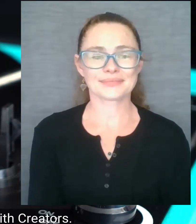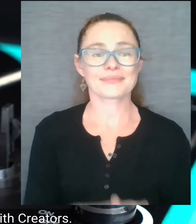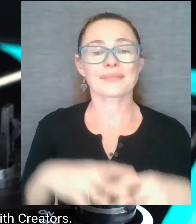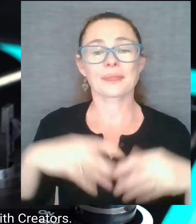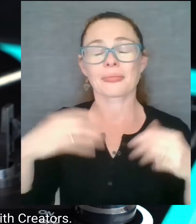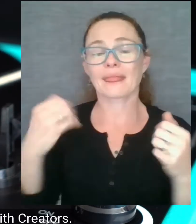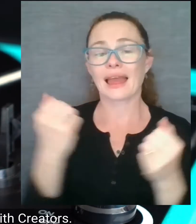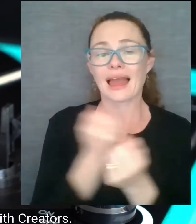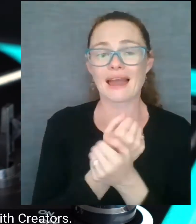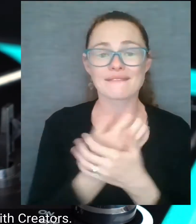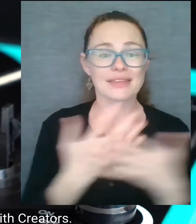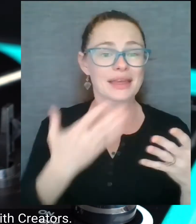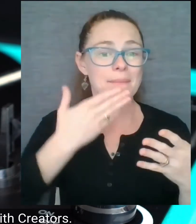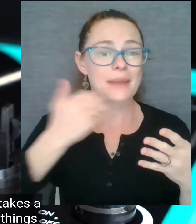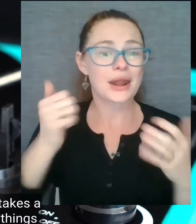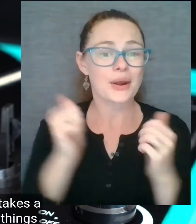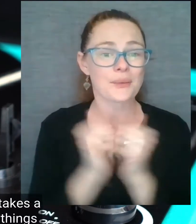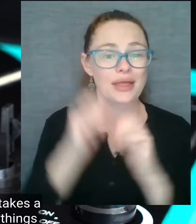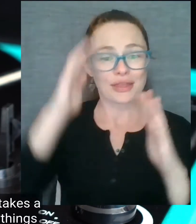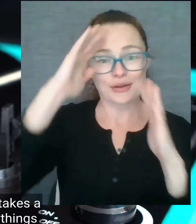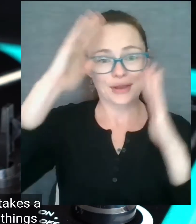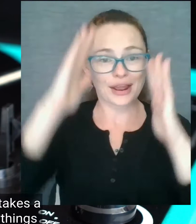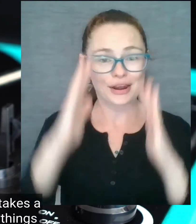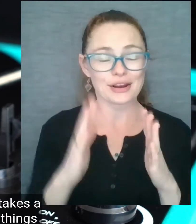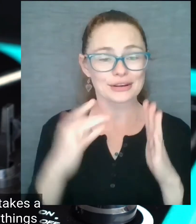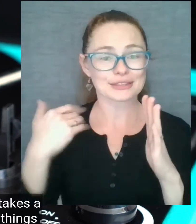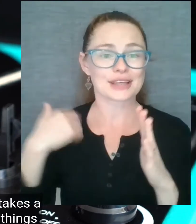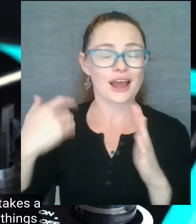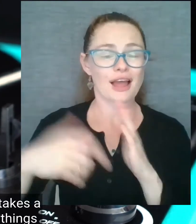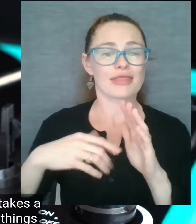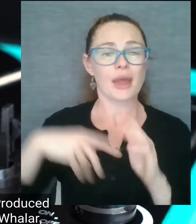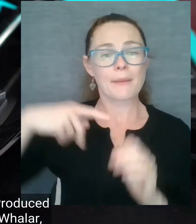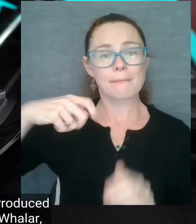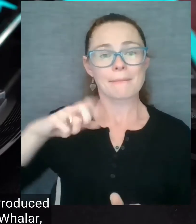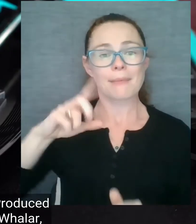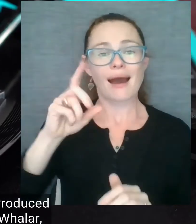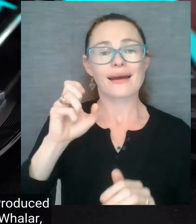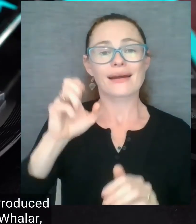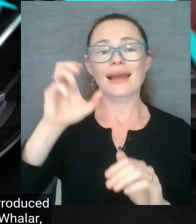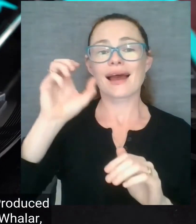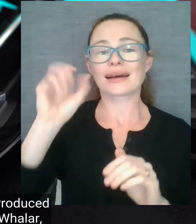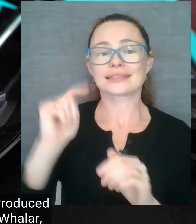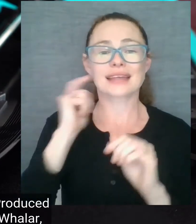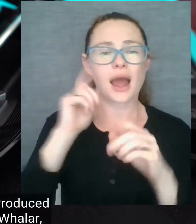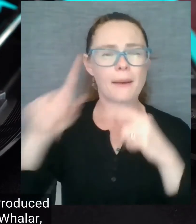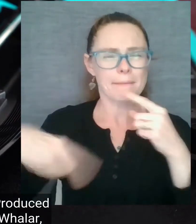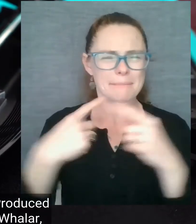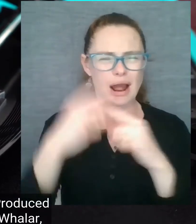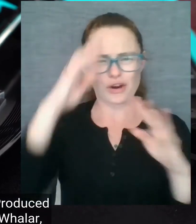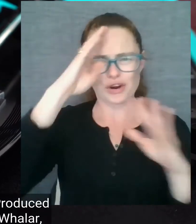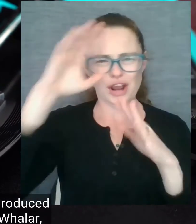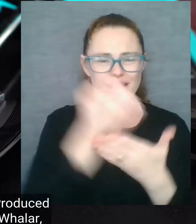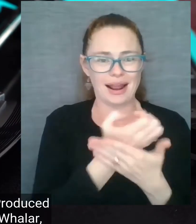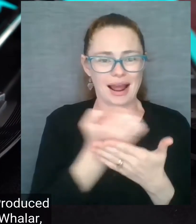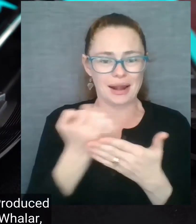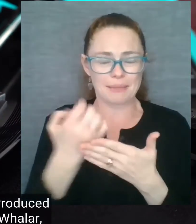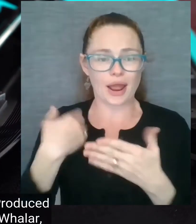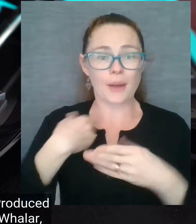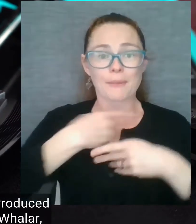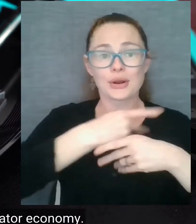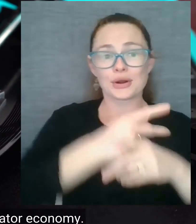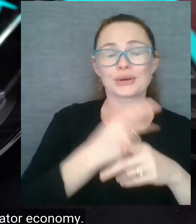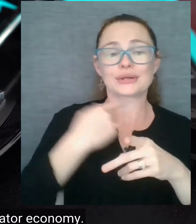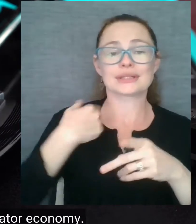Everything is Better with Creators, the podcast that takes a deep dive into all things creator economy. Produced and presented by